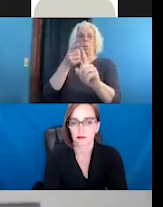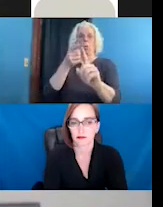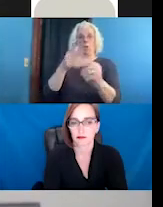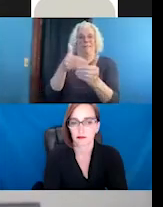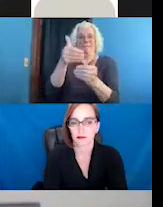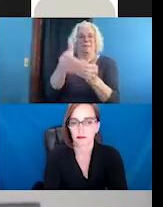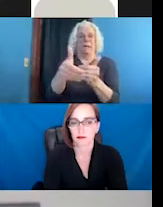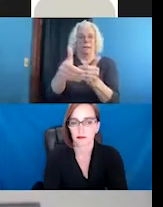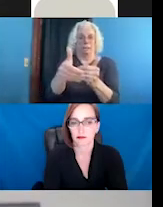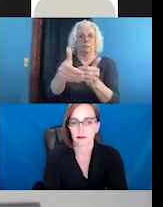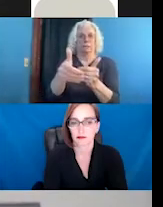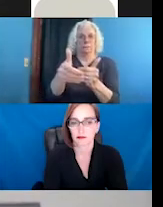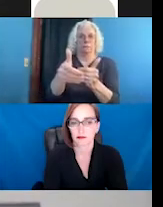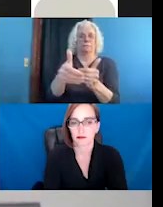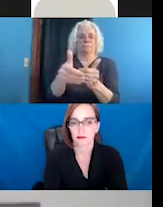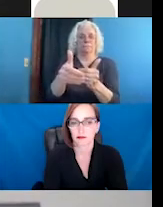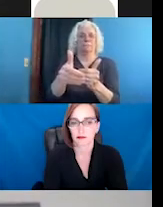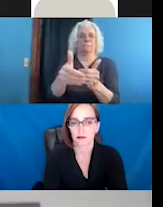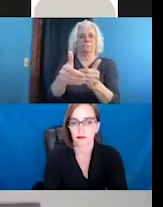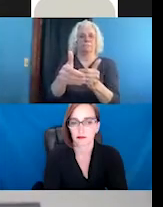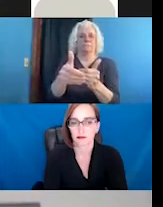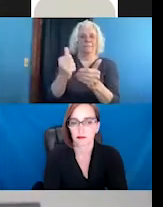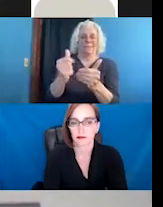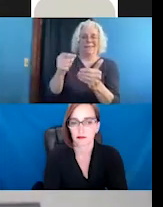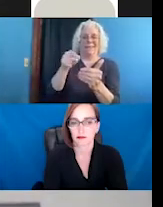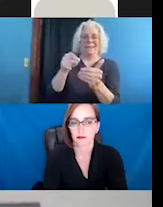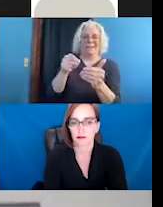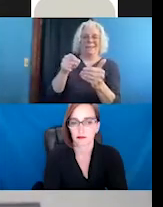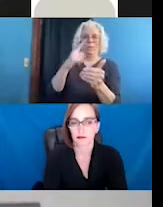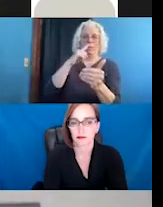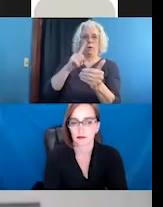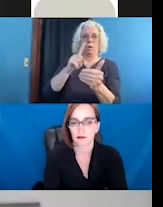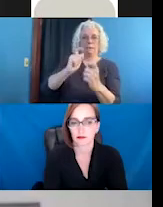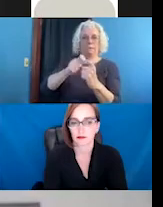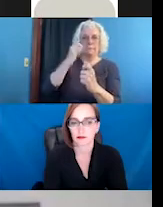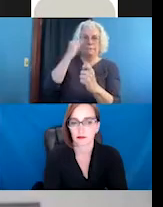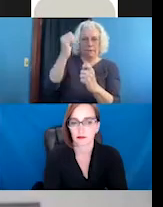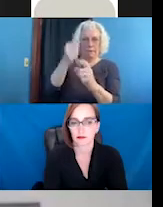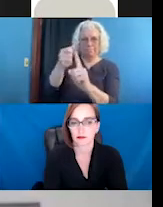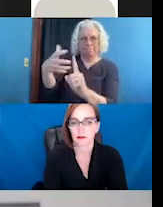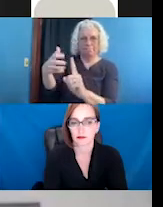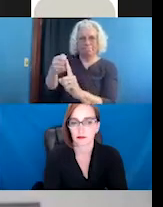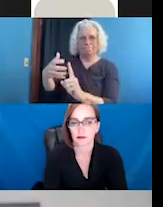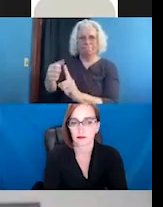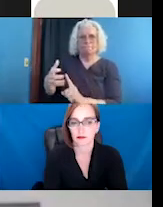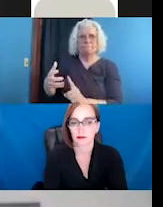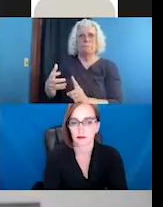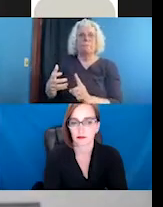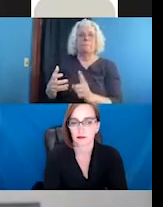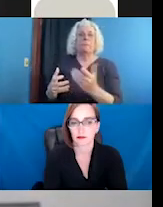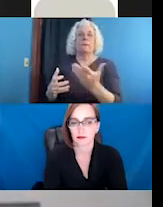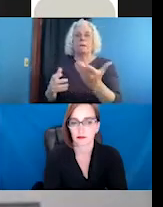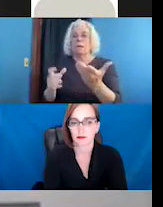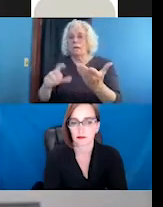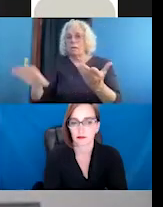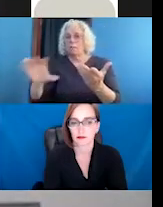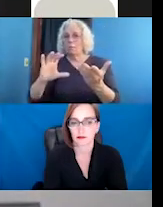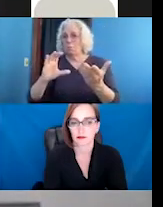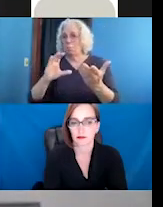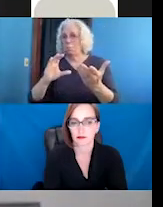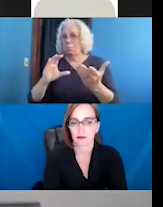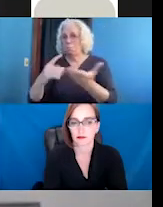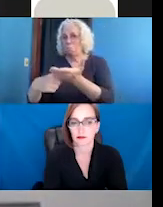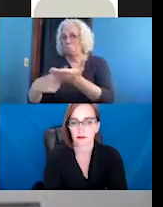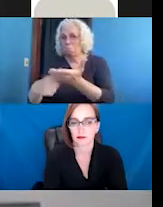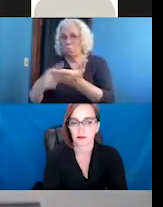phase of starting to dig in on specific ideas. So any other impressions from other